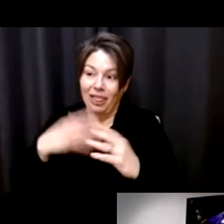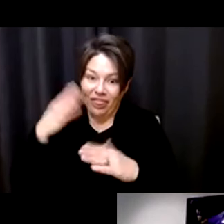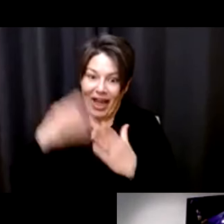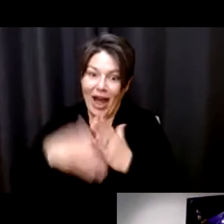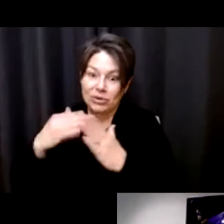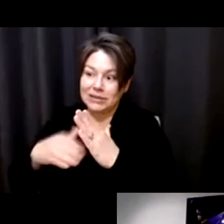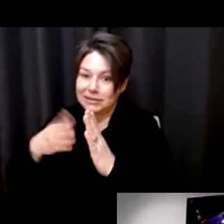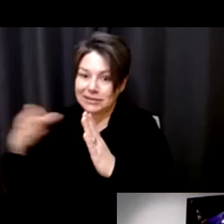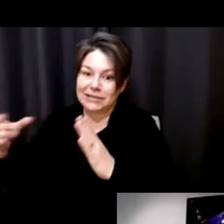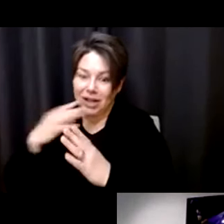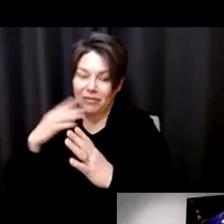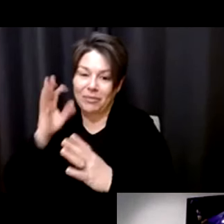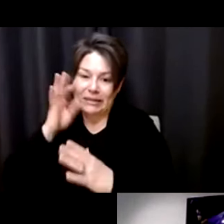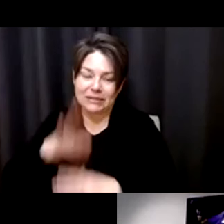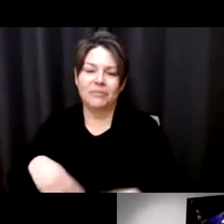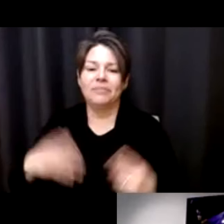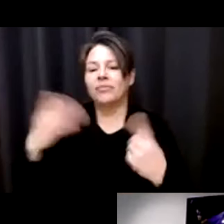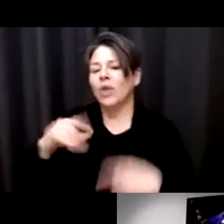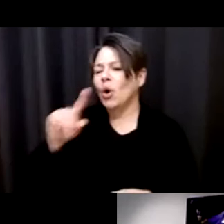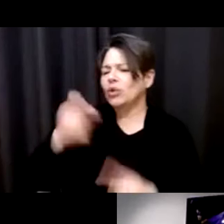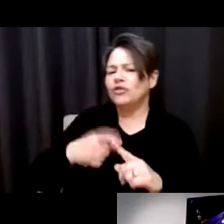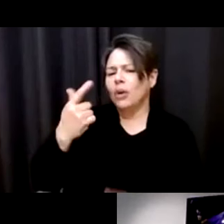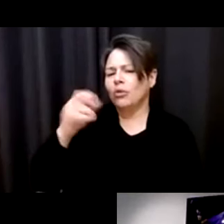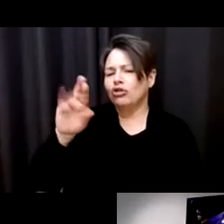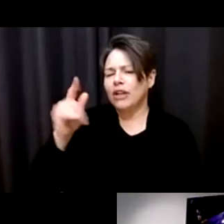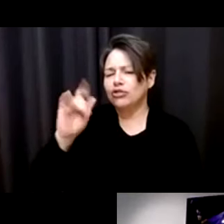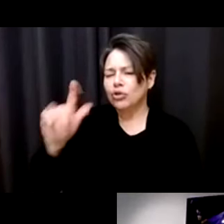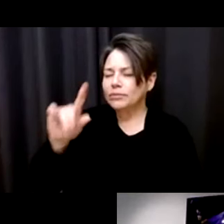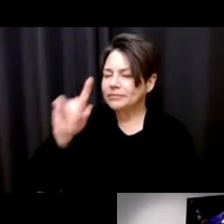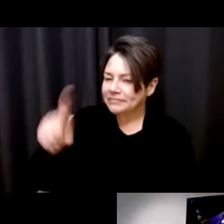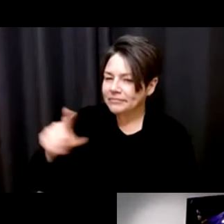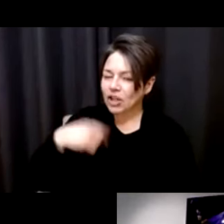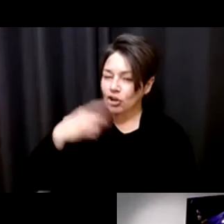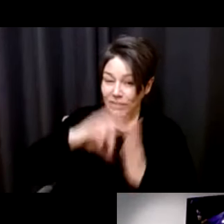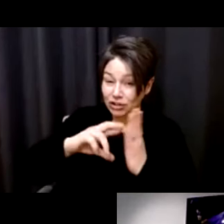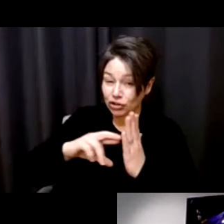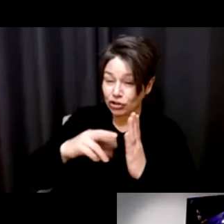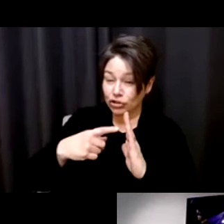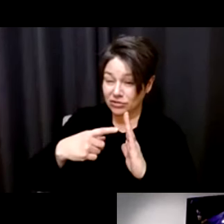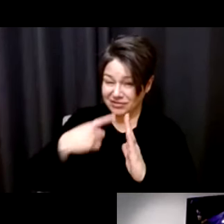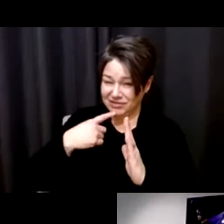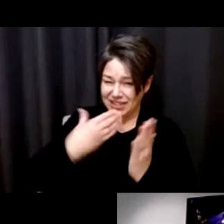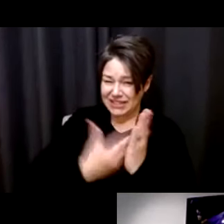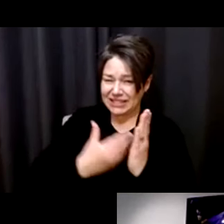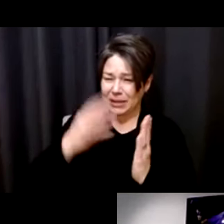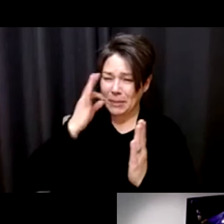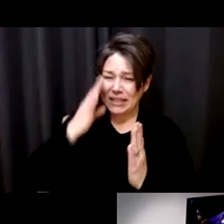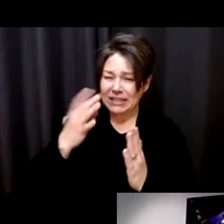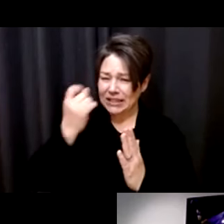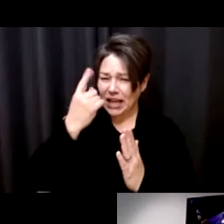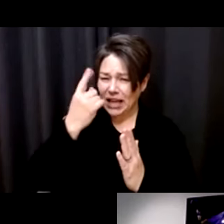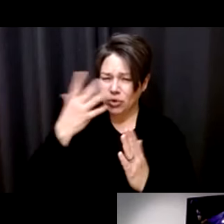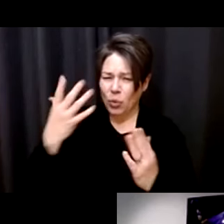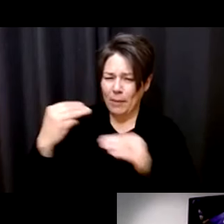We have a question from Gretchel, and she said that there's been some research that bees have some understanding of